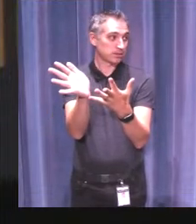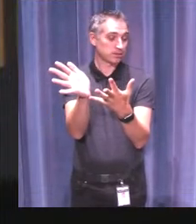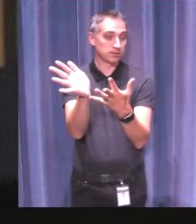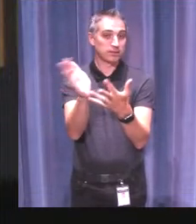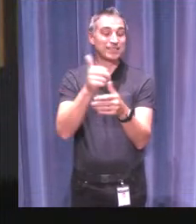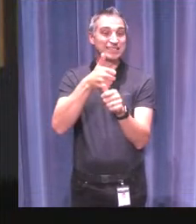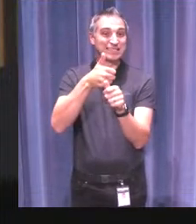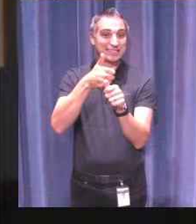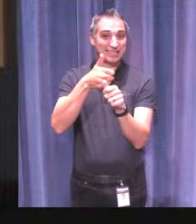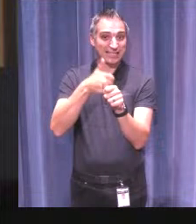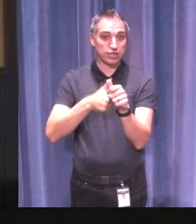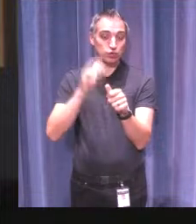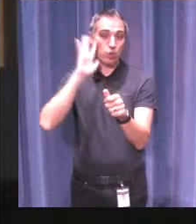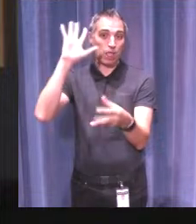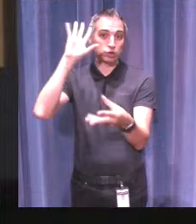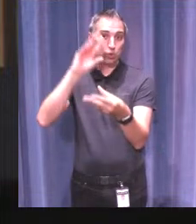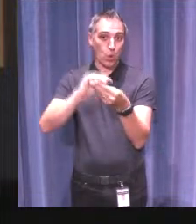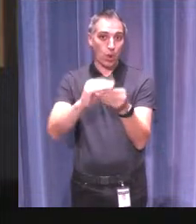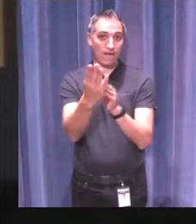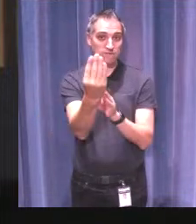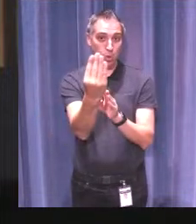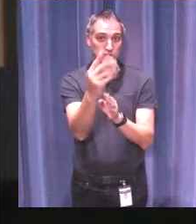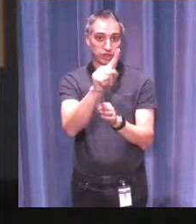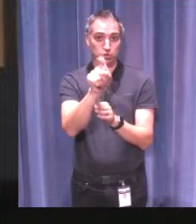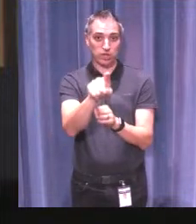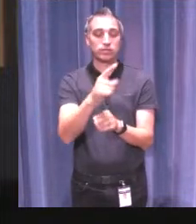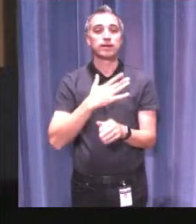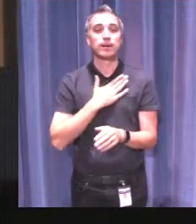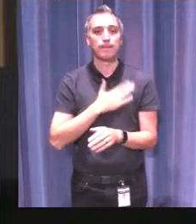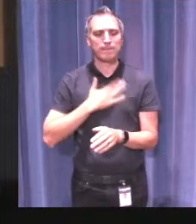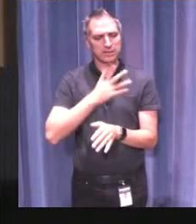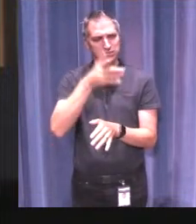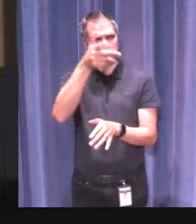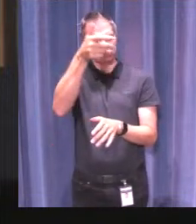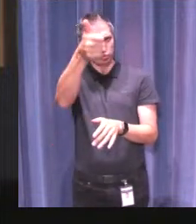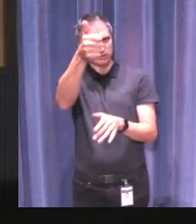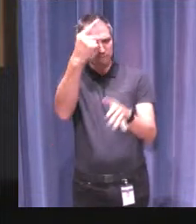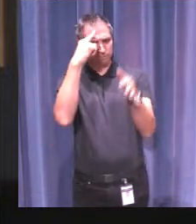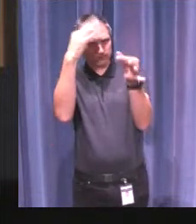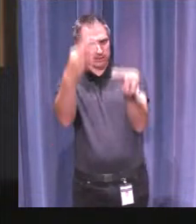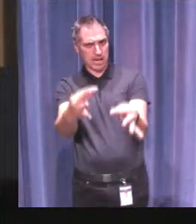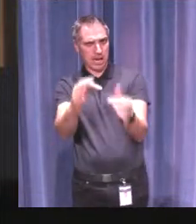Each totaling for 14 questions. Use your discretion as you proceed.